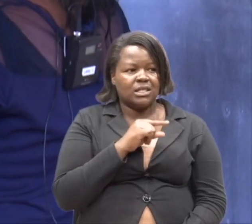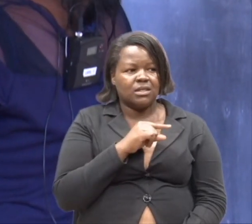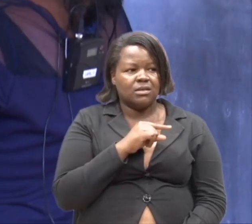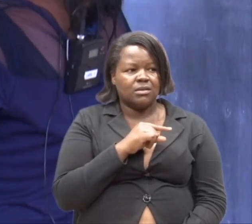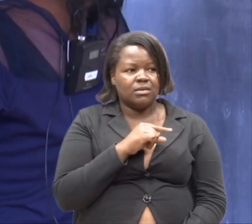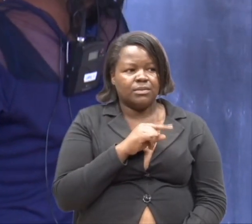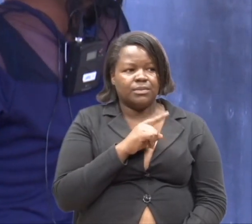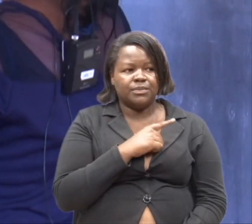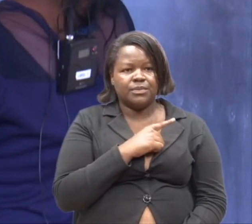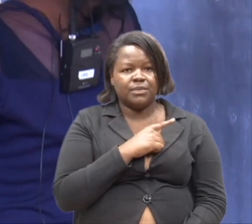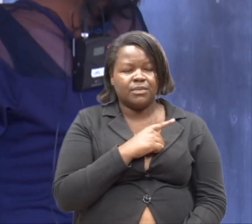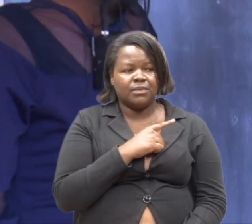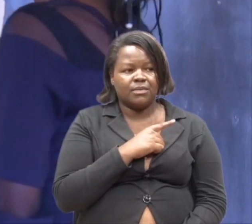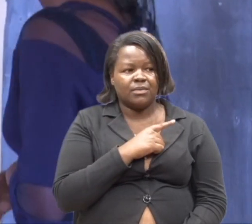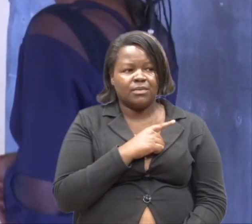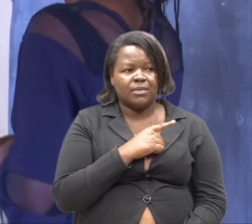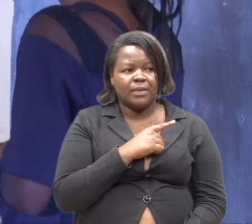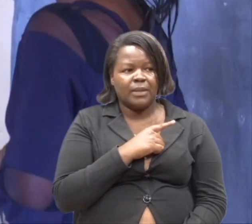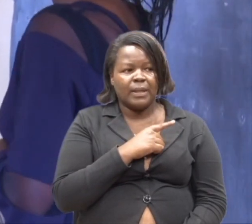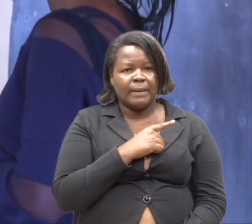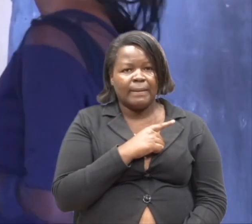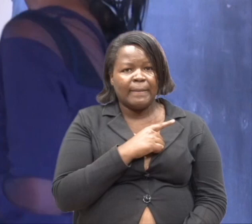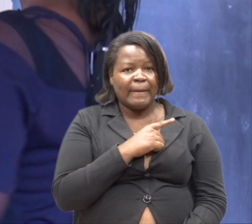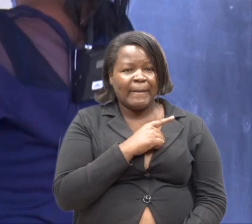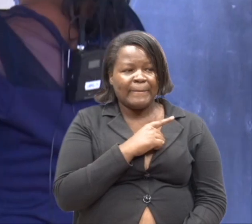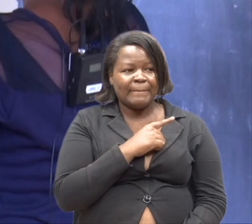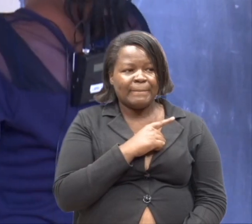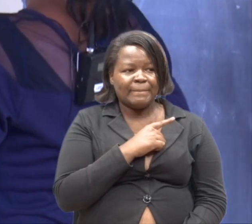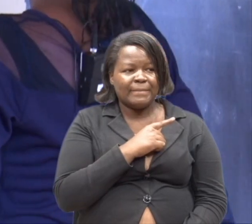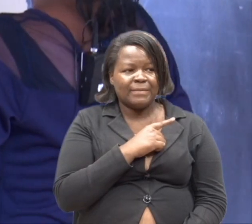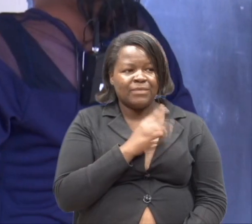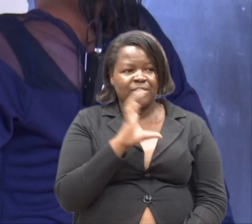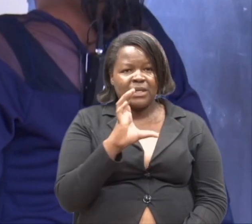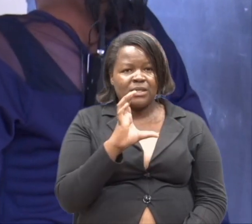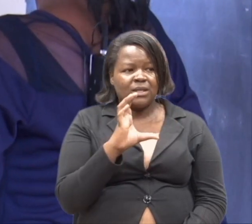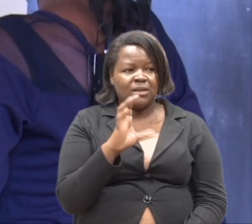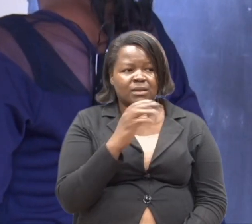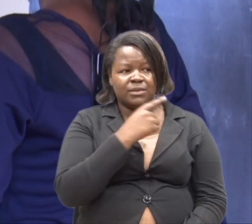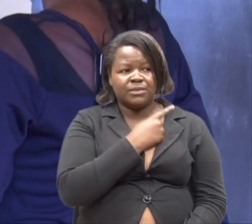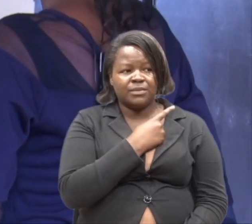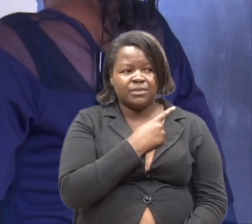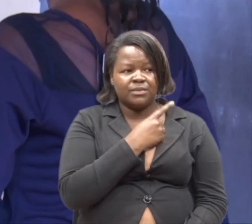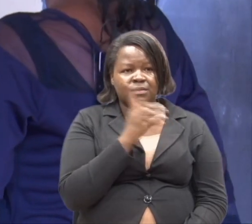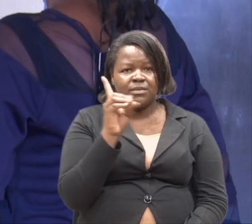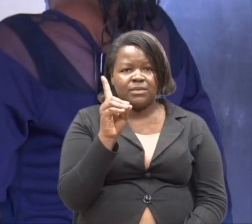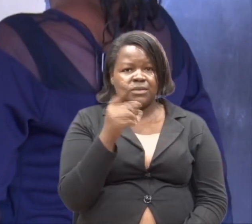B. B. It's B. Am I right? Yeah. And then we have... C. C.